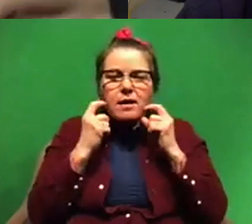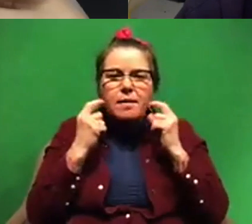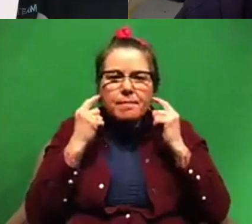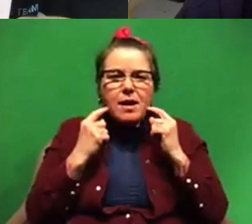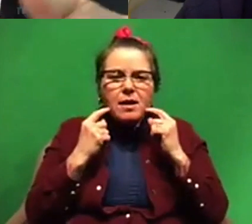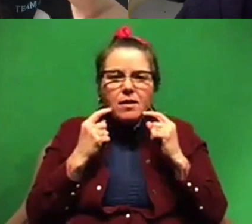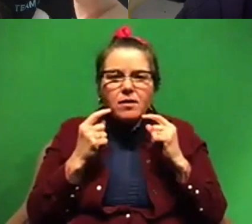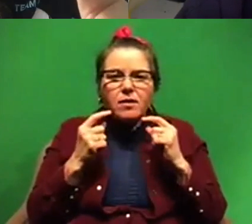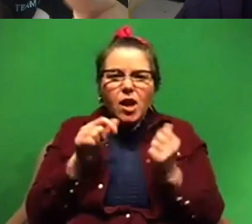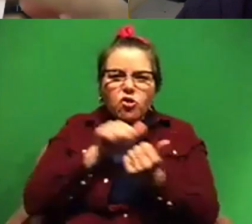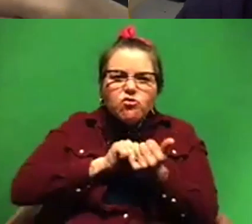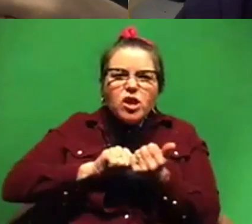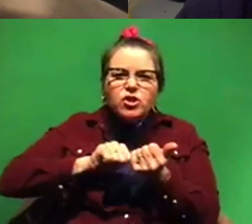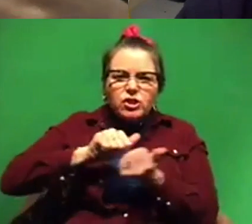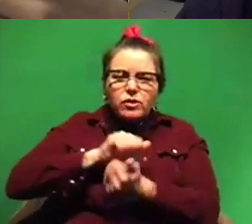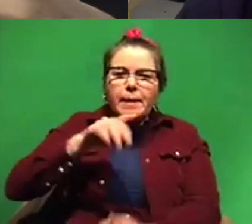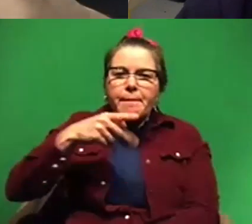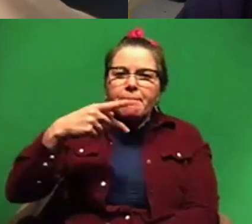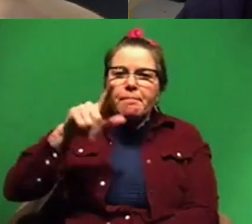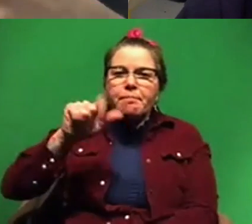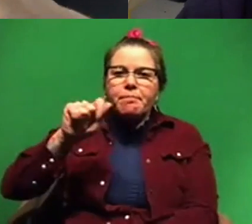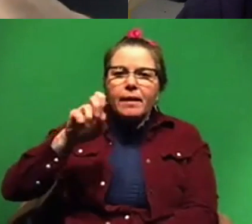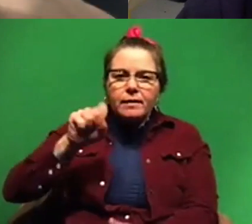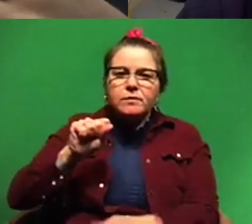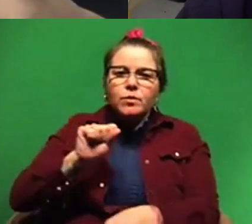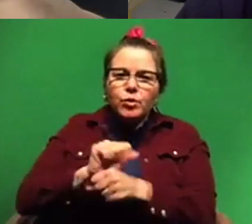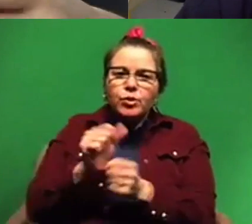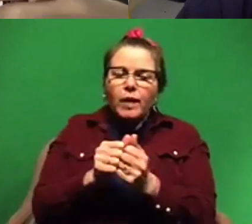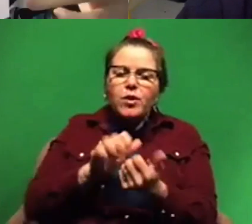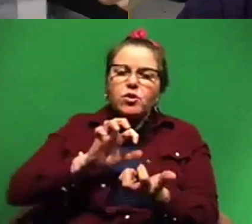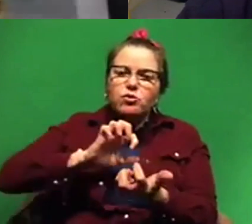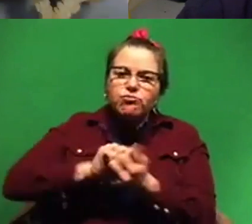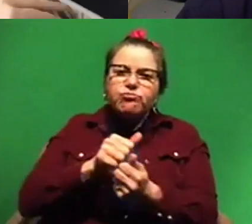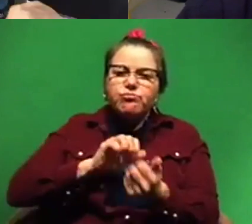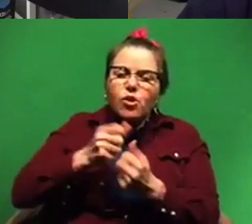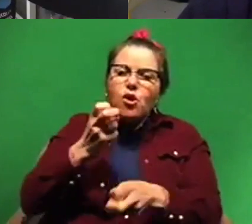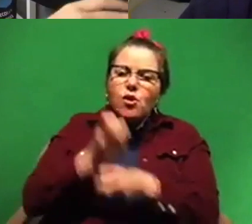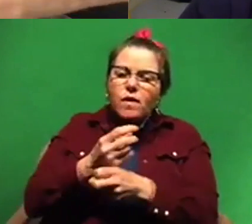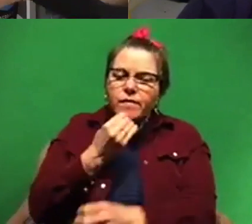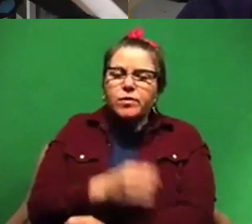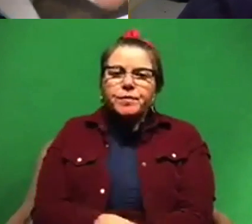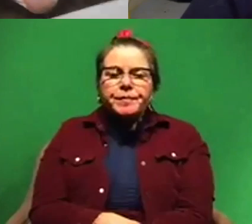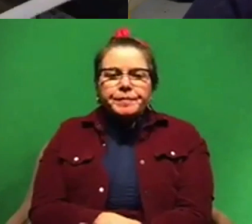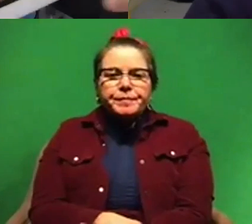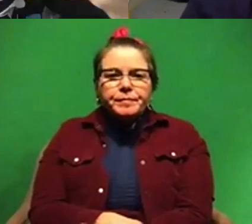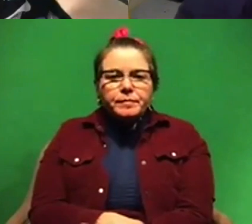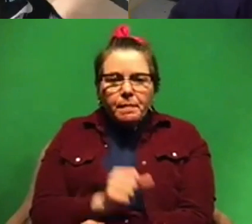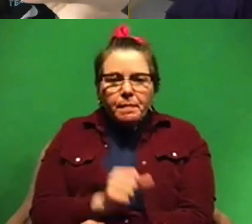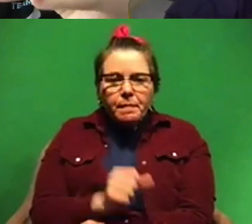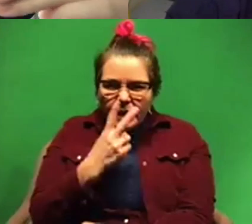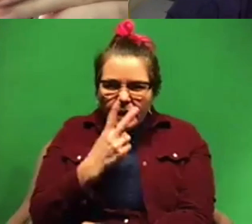like crushing plates. They actually work together to crush up the hard food. And you can see what it looks